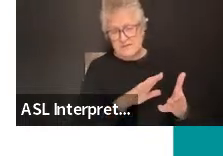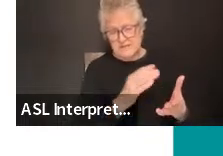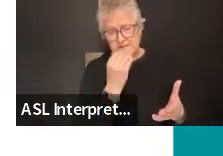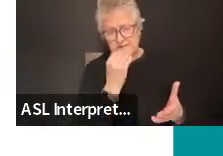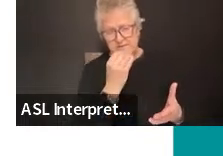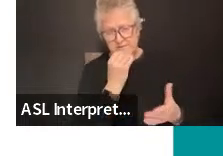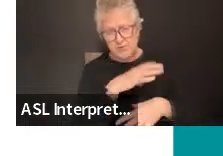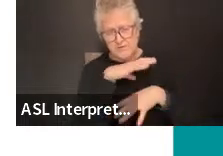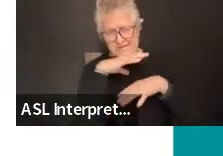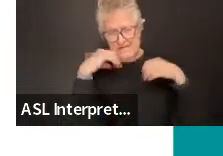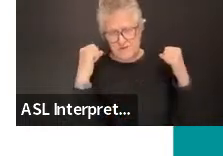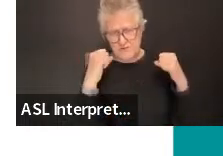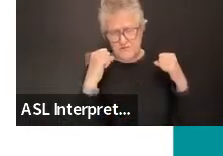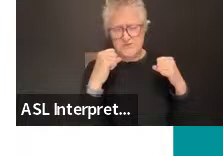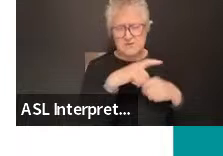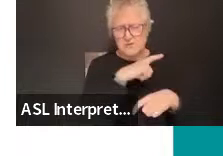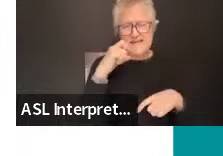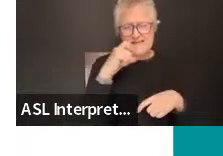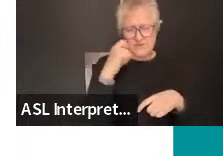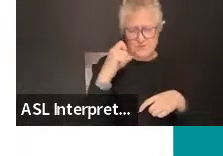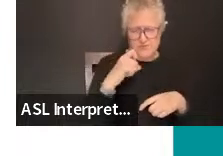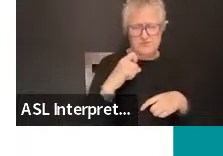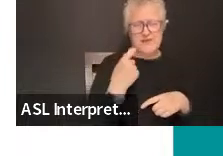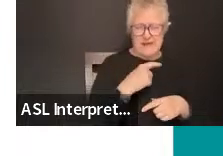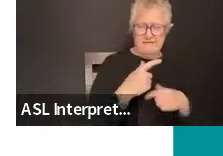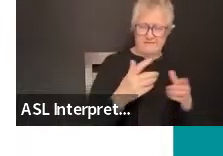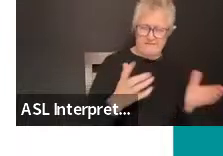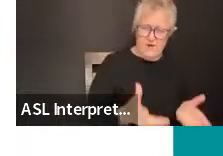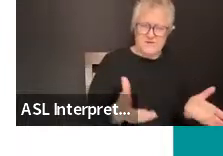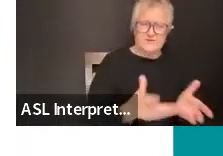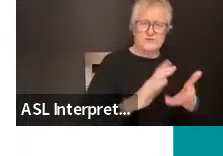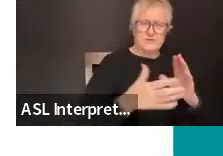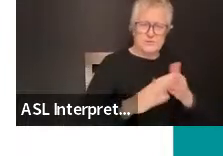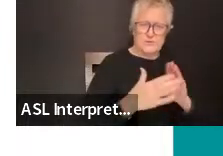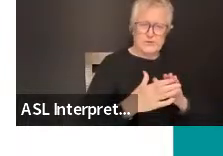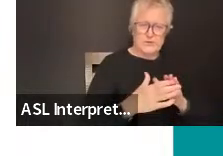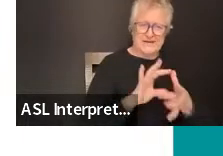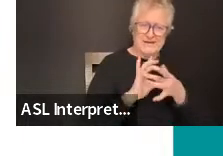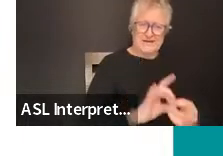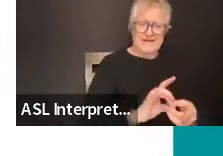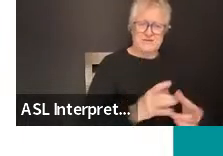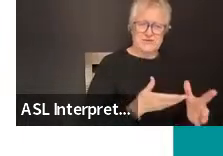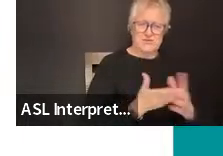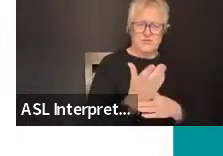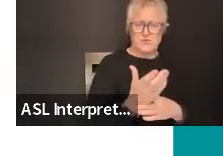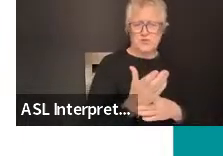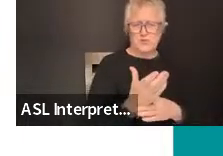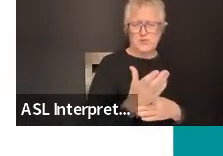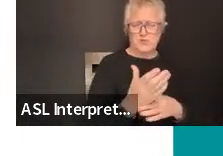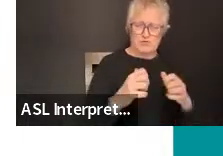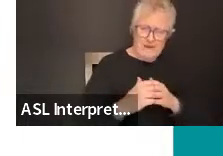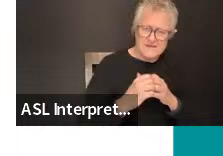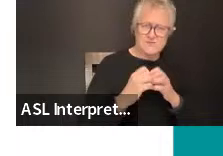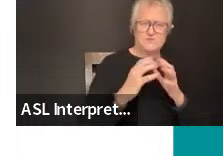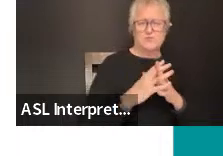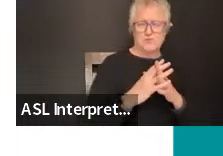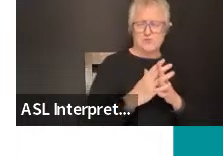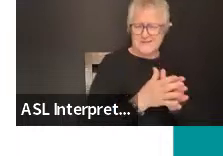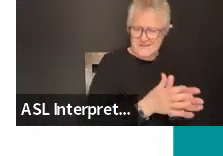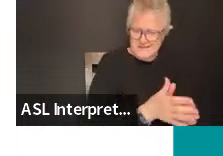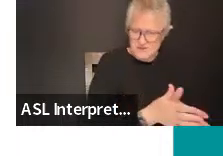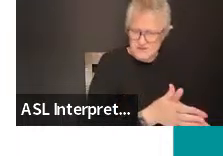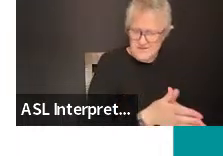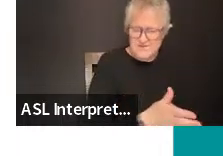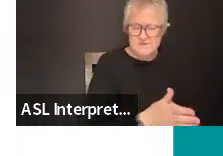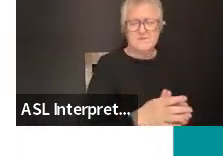specific elements with CAG values and priorities, ensure sustainability both in cost and